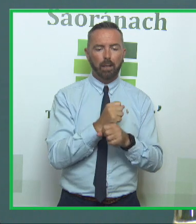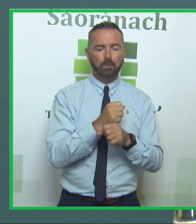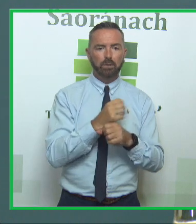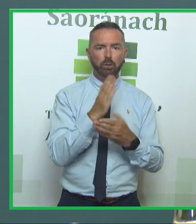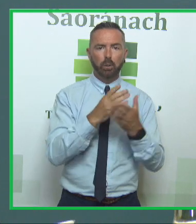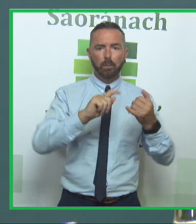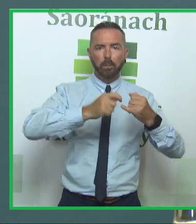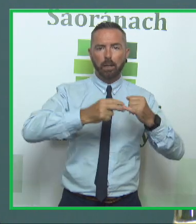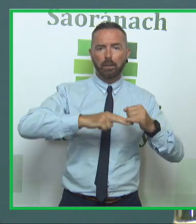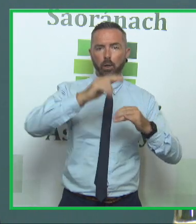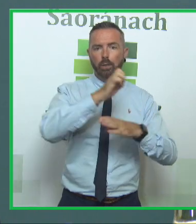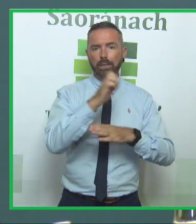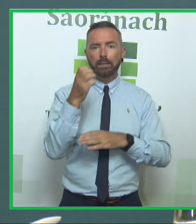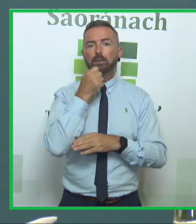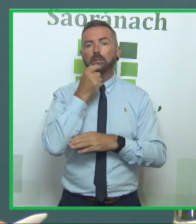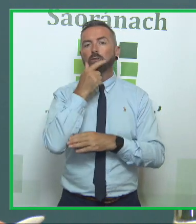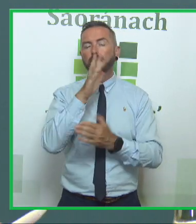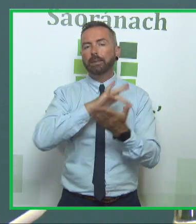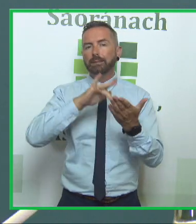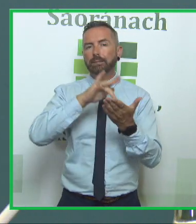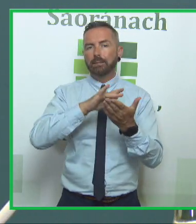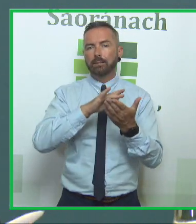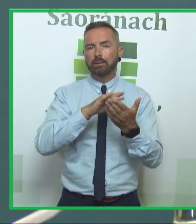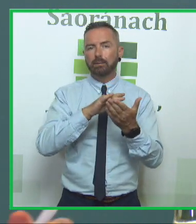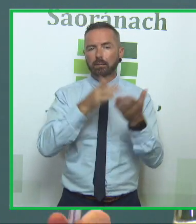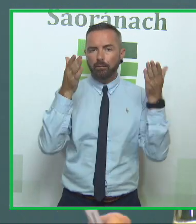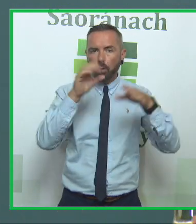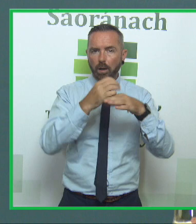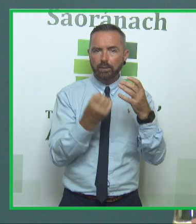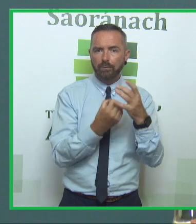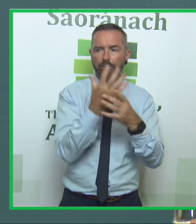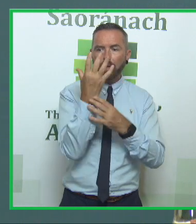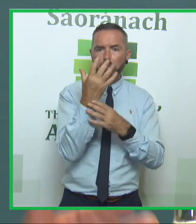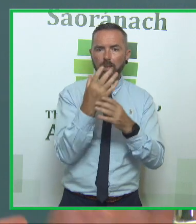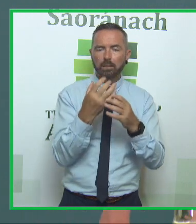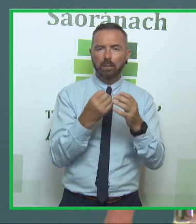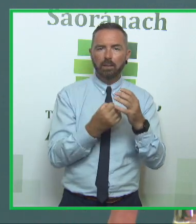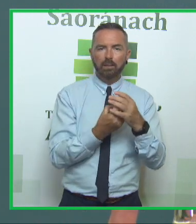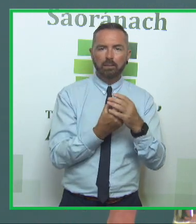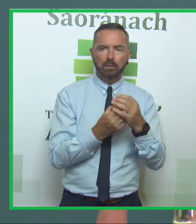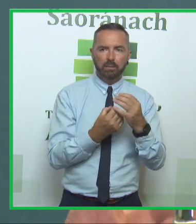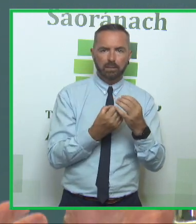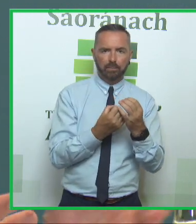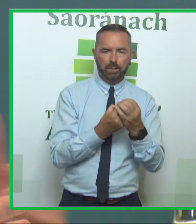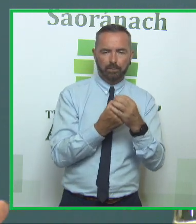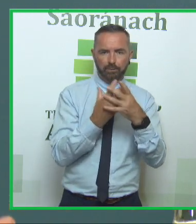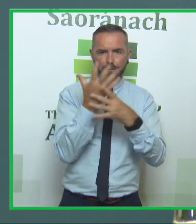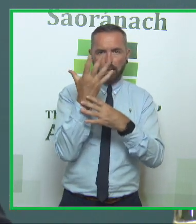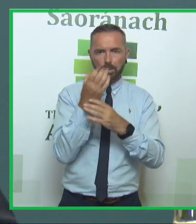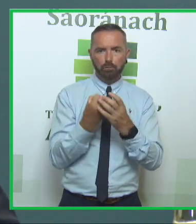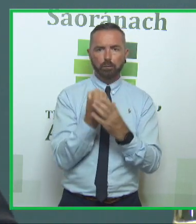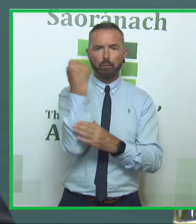the northeast in the city of Dublin, to look at developing recovery capital amongst people who use